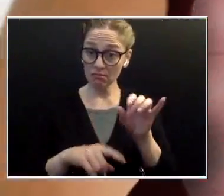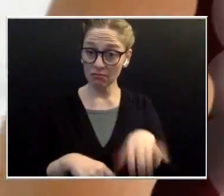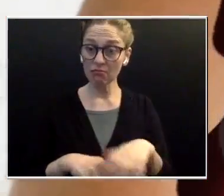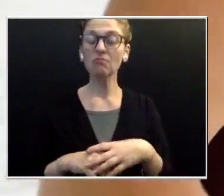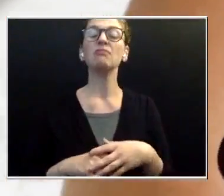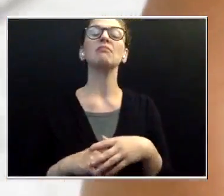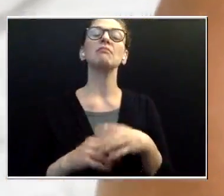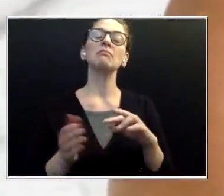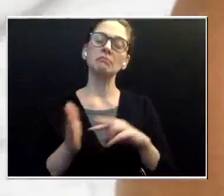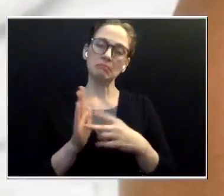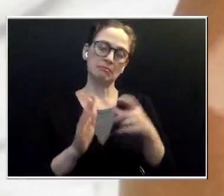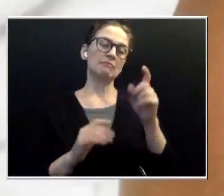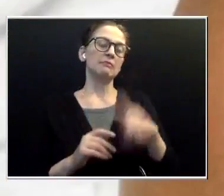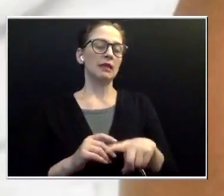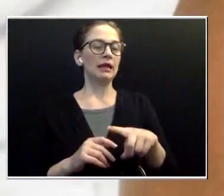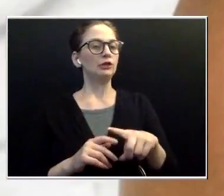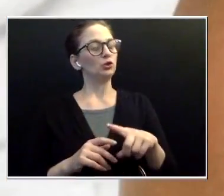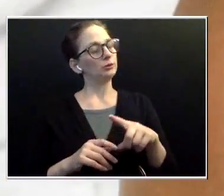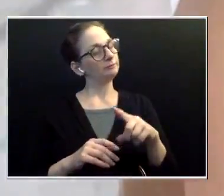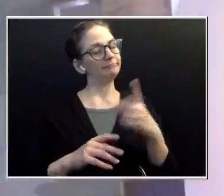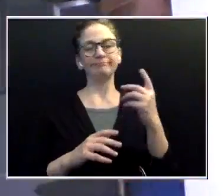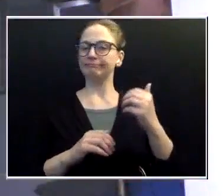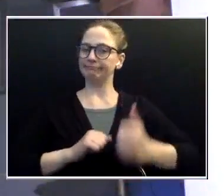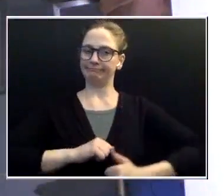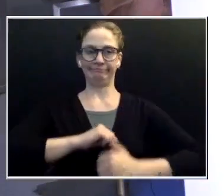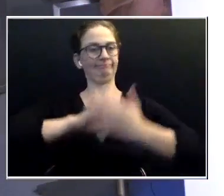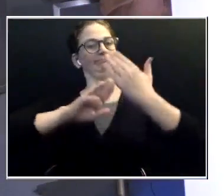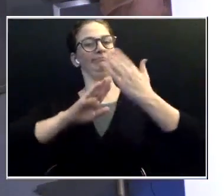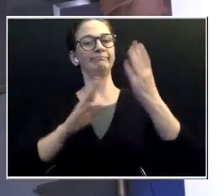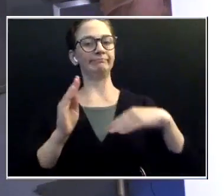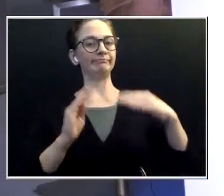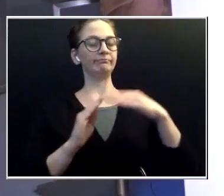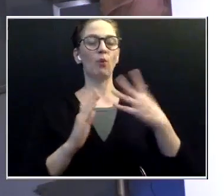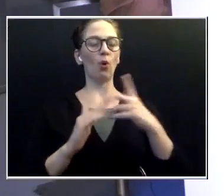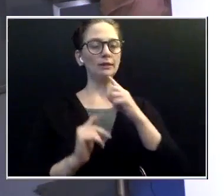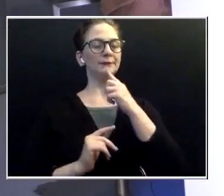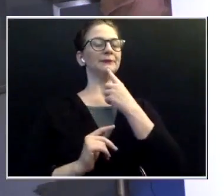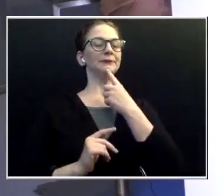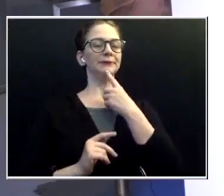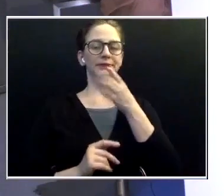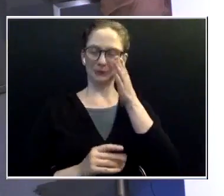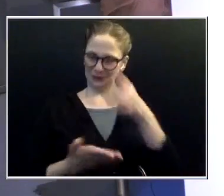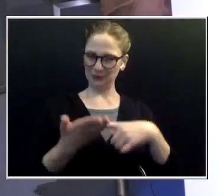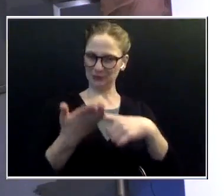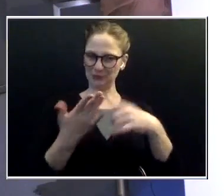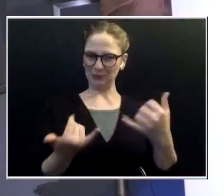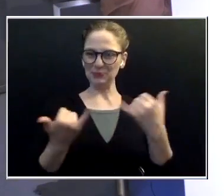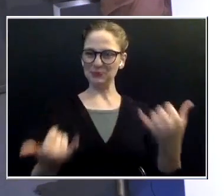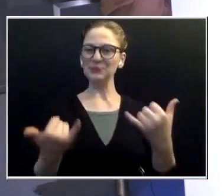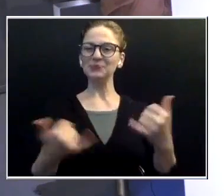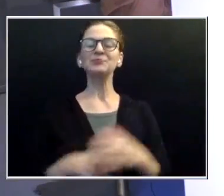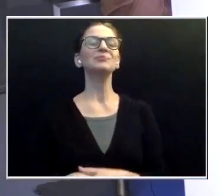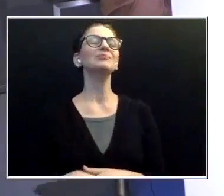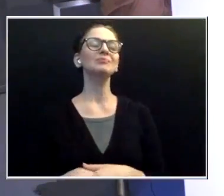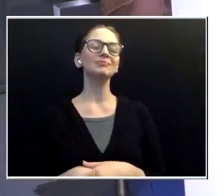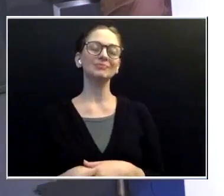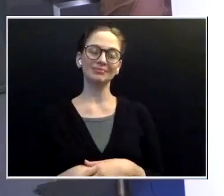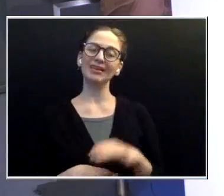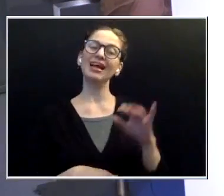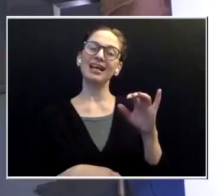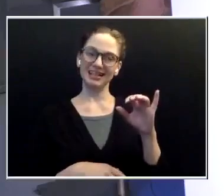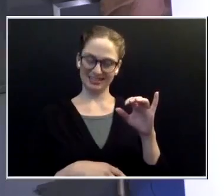We're going to talk about some of those today. And the drastic measure that Dr. Stites mentioned is